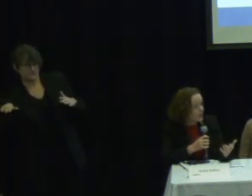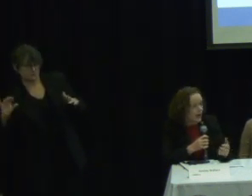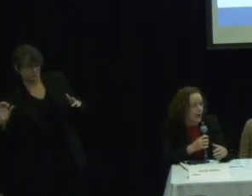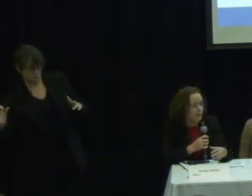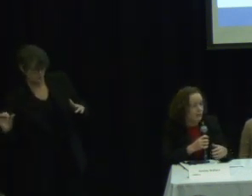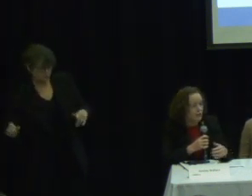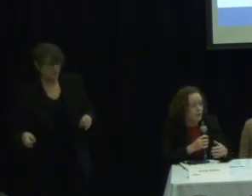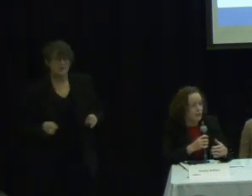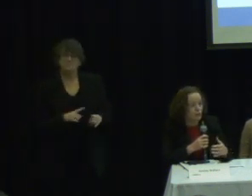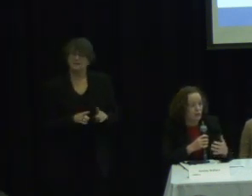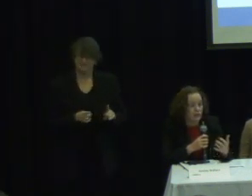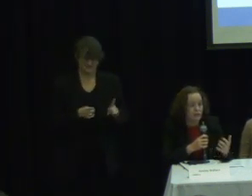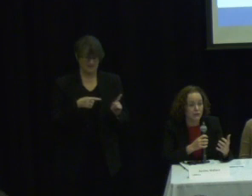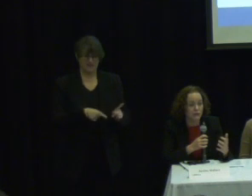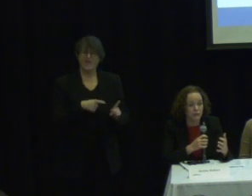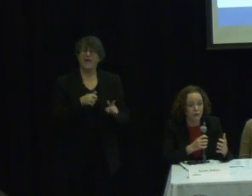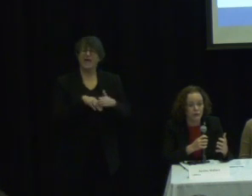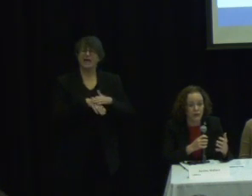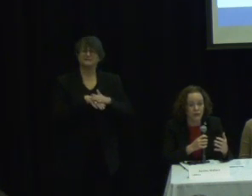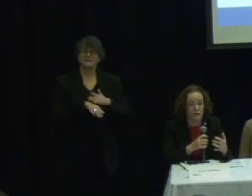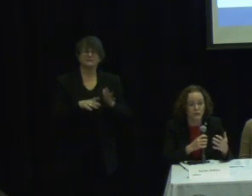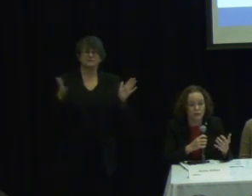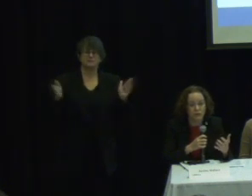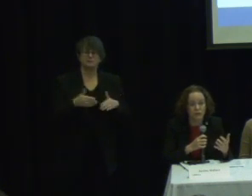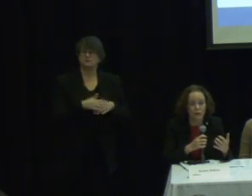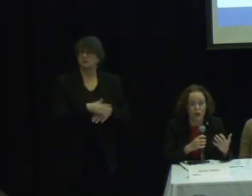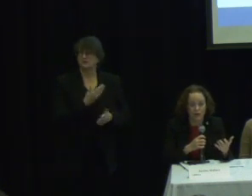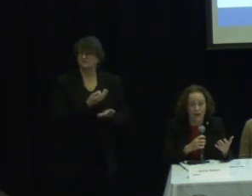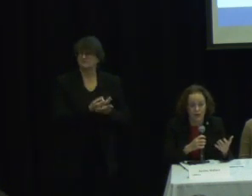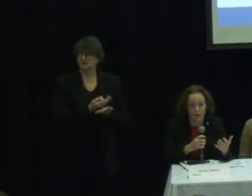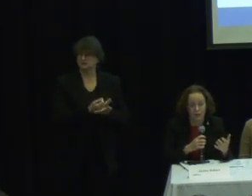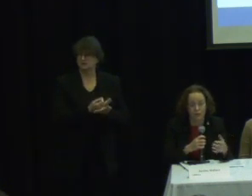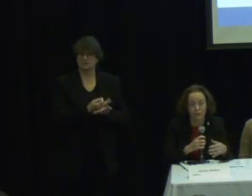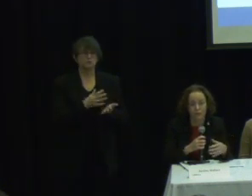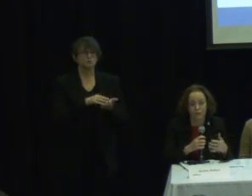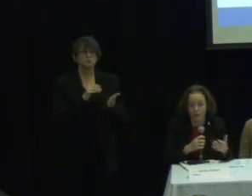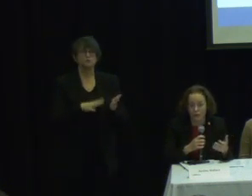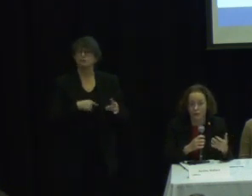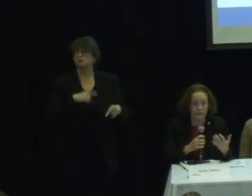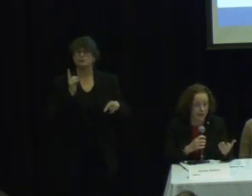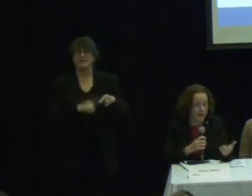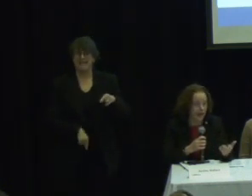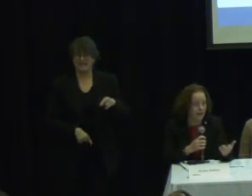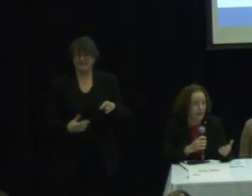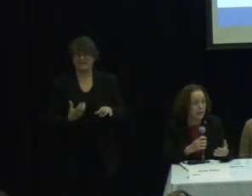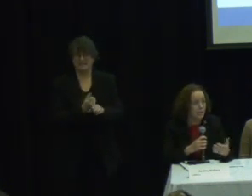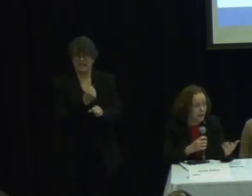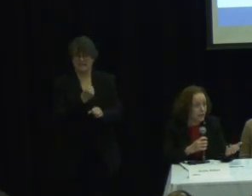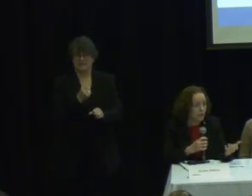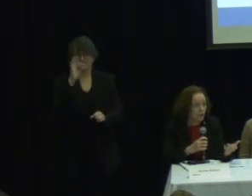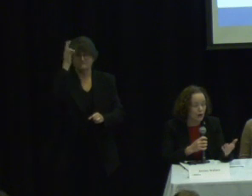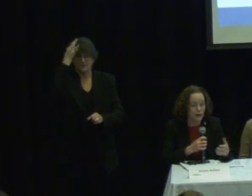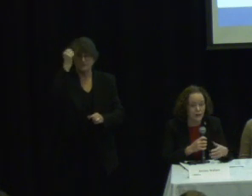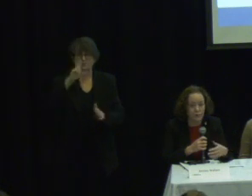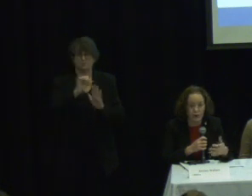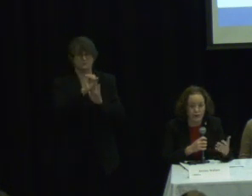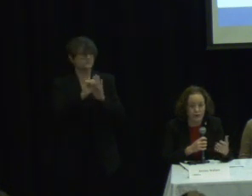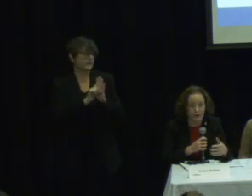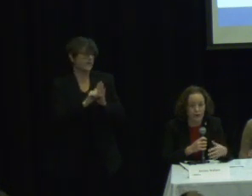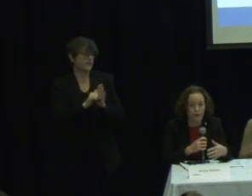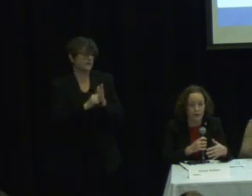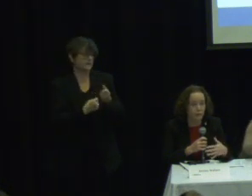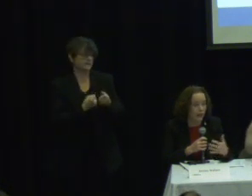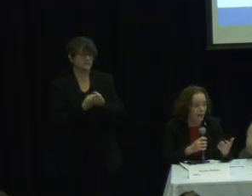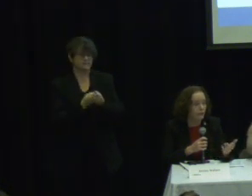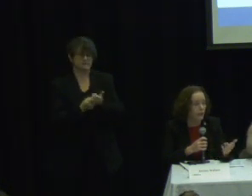year to particularly focus on students who aren't eligible for federal or state aid, many of whom are in the